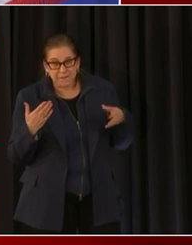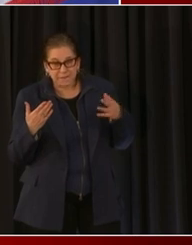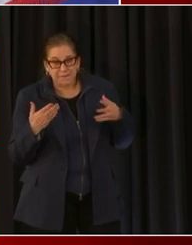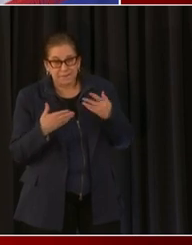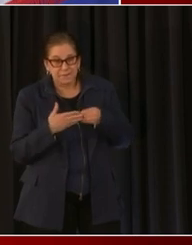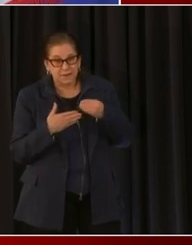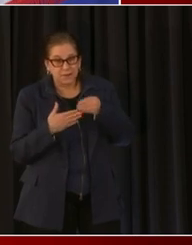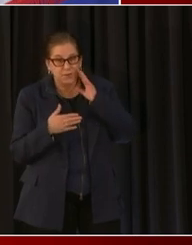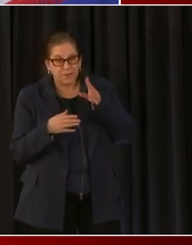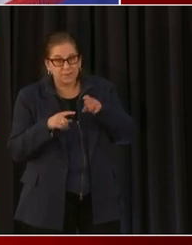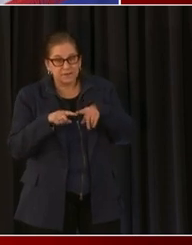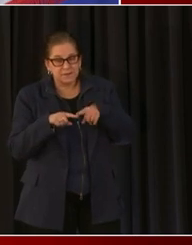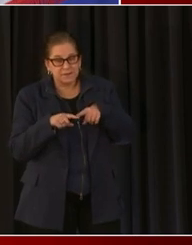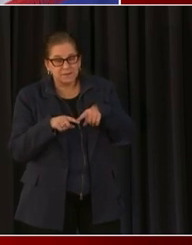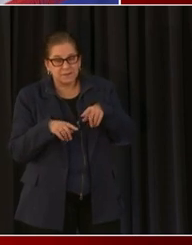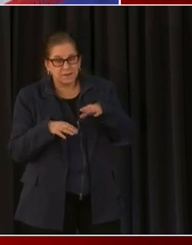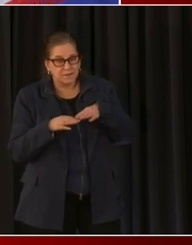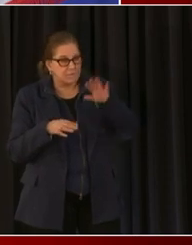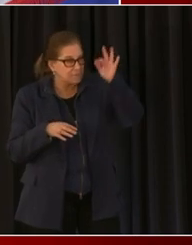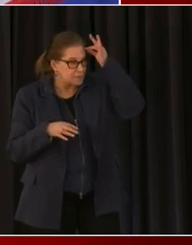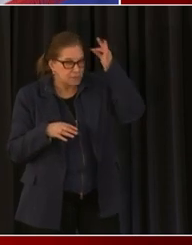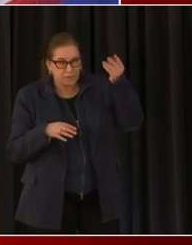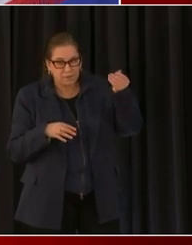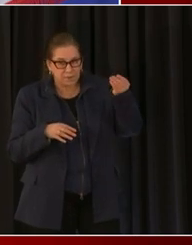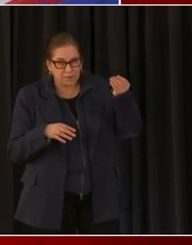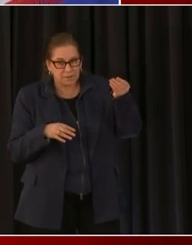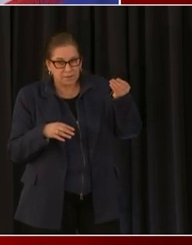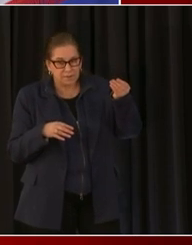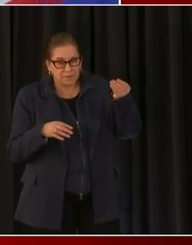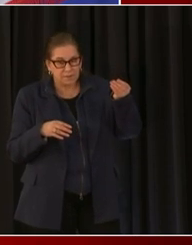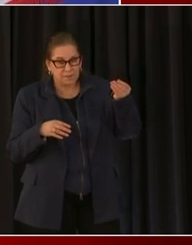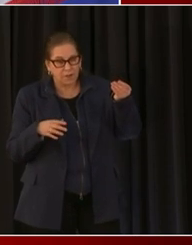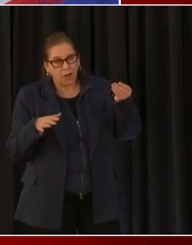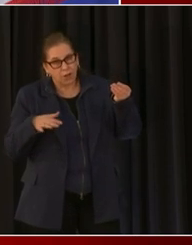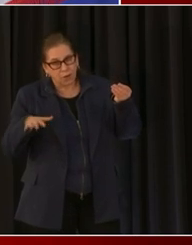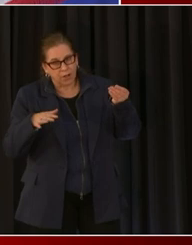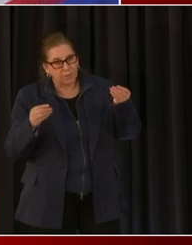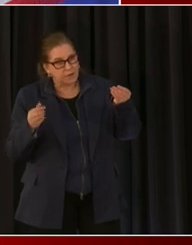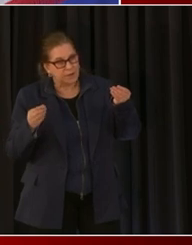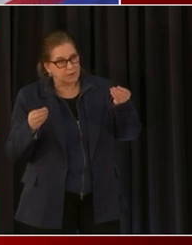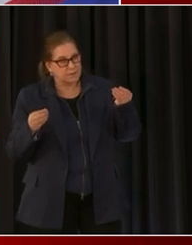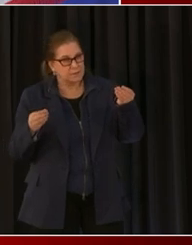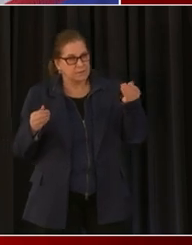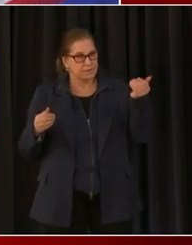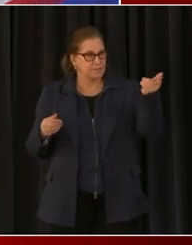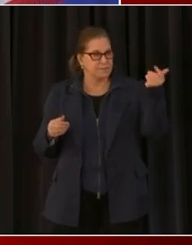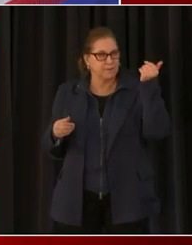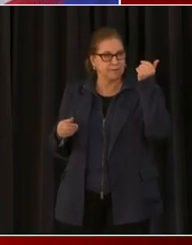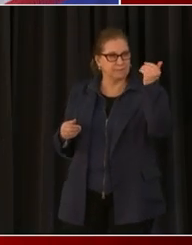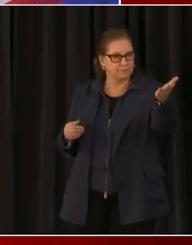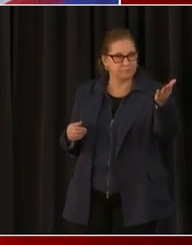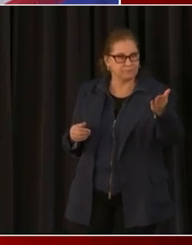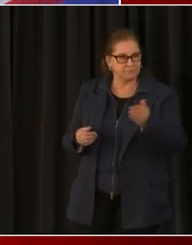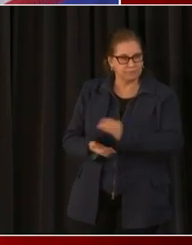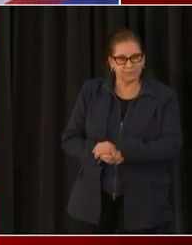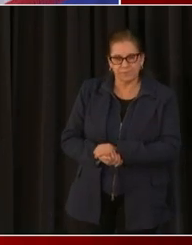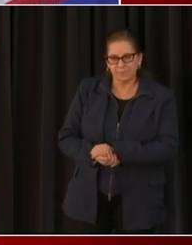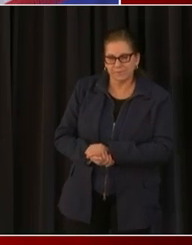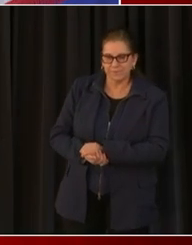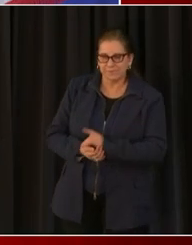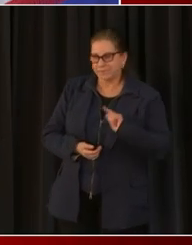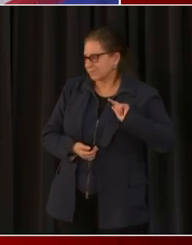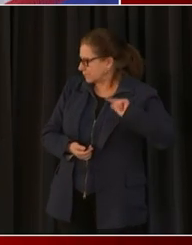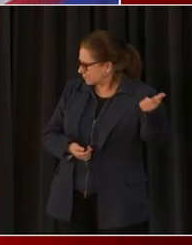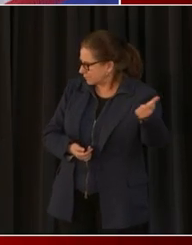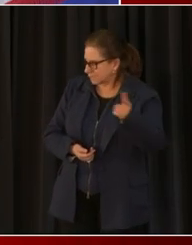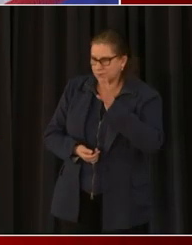some of this will be contingent not only on the federal funding, but on our typical local spending. Perhaps Funding the process. chancellor can better